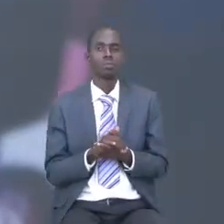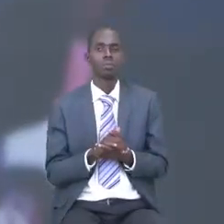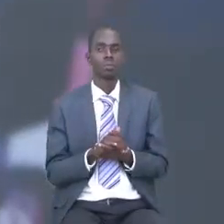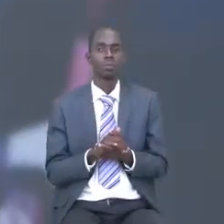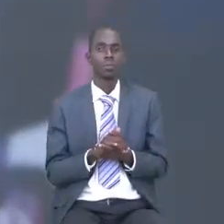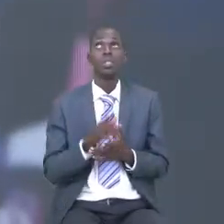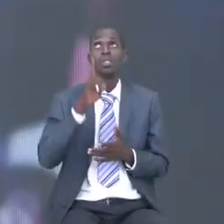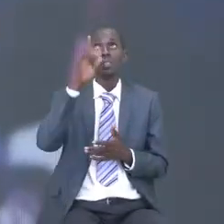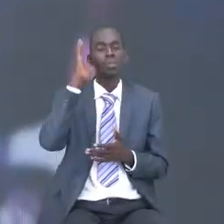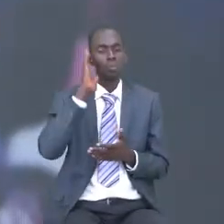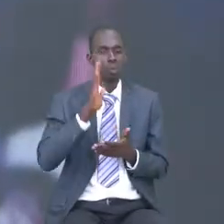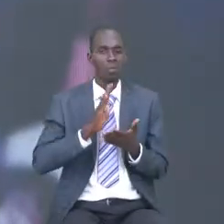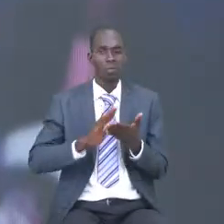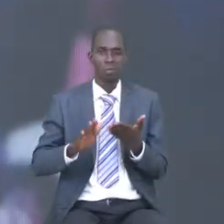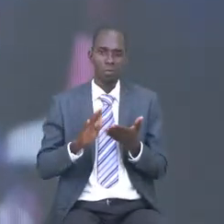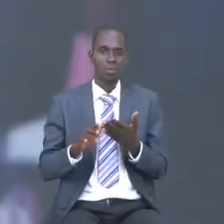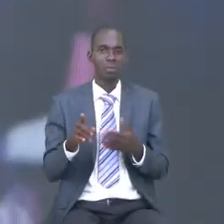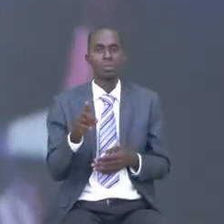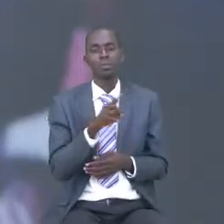He'll forgive you.